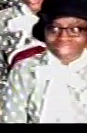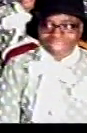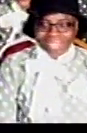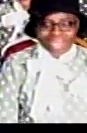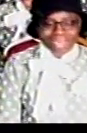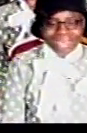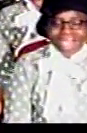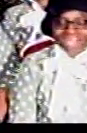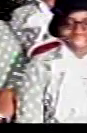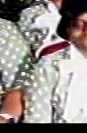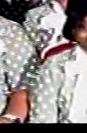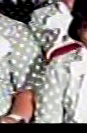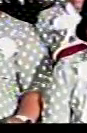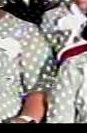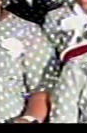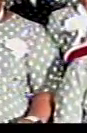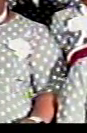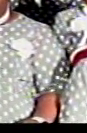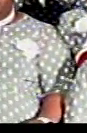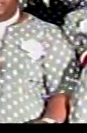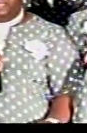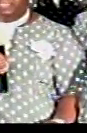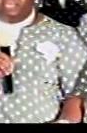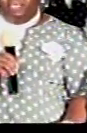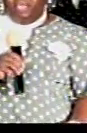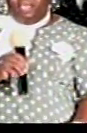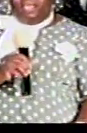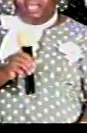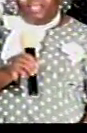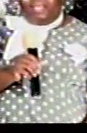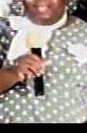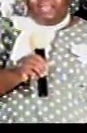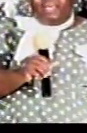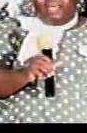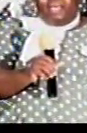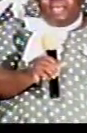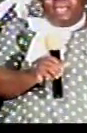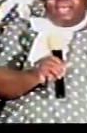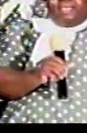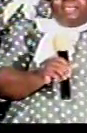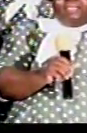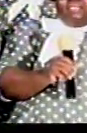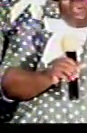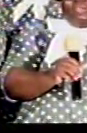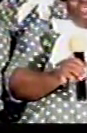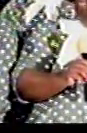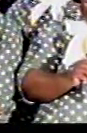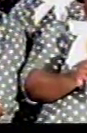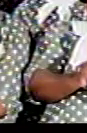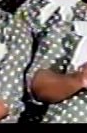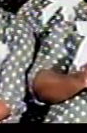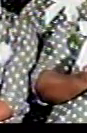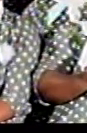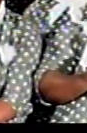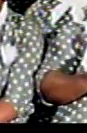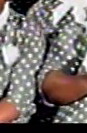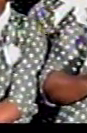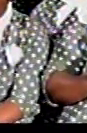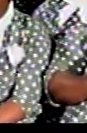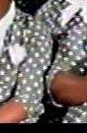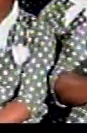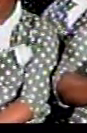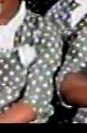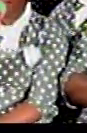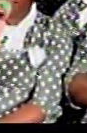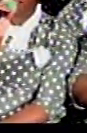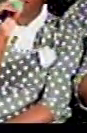Thy word is a lamp unto my feet and a light unto my